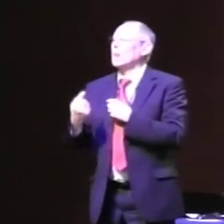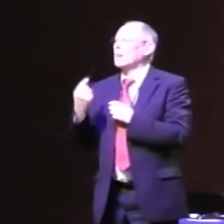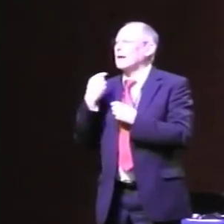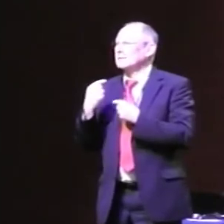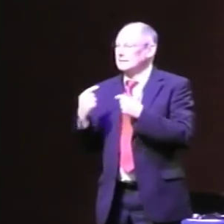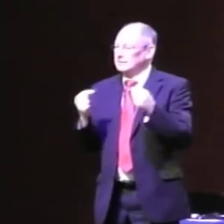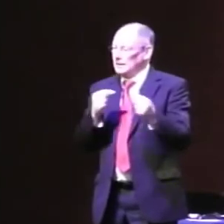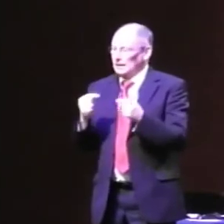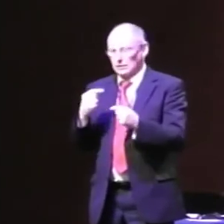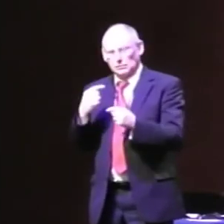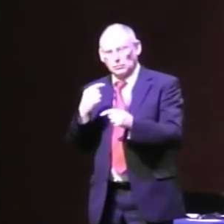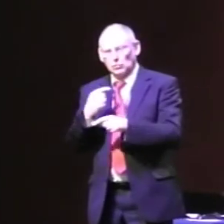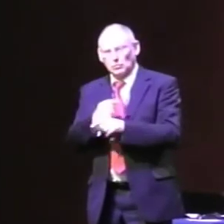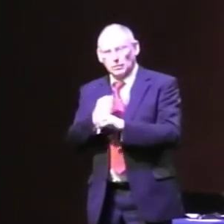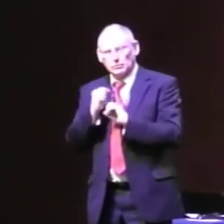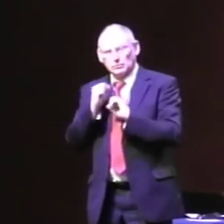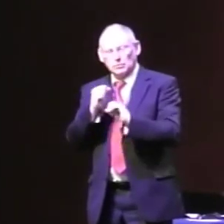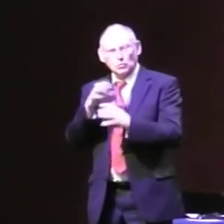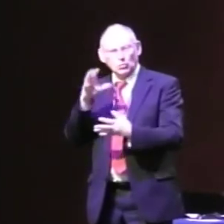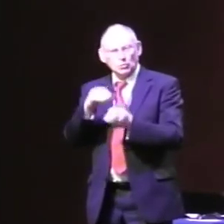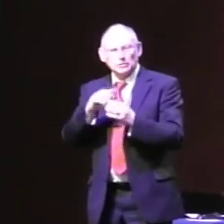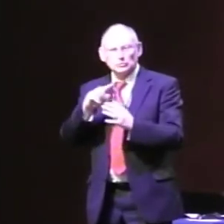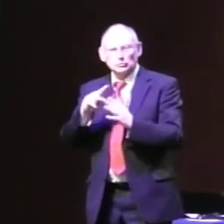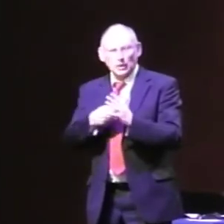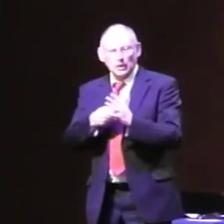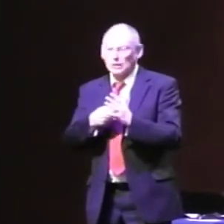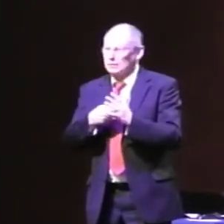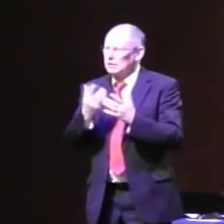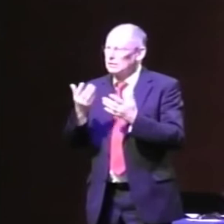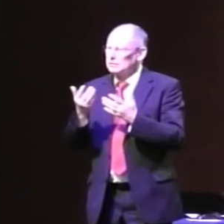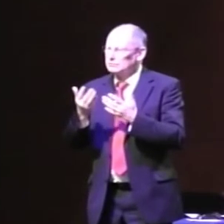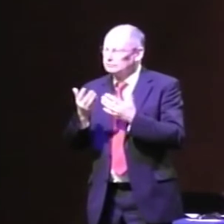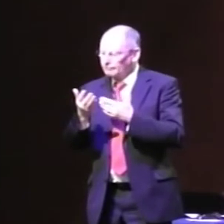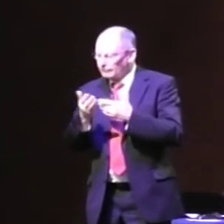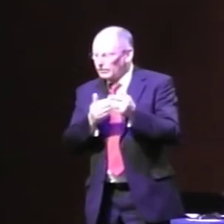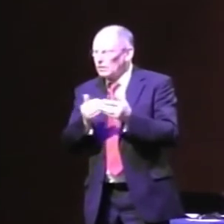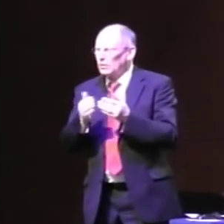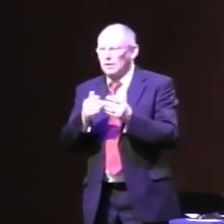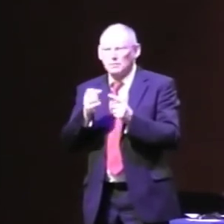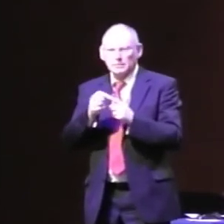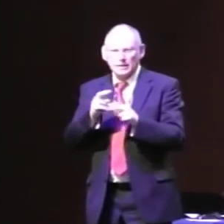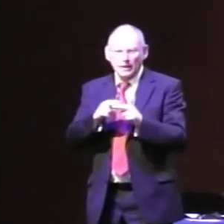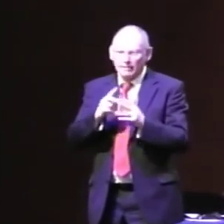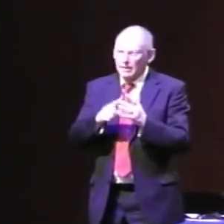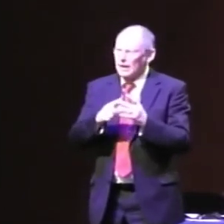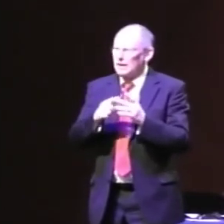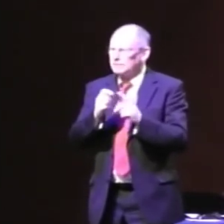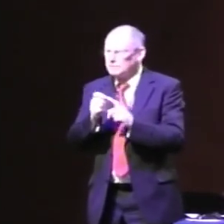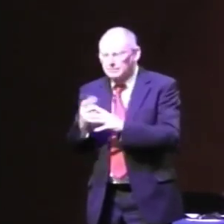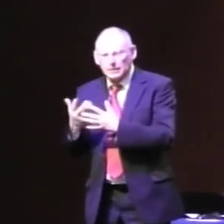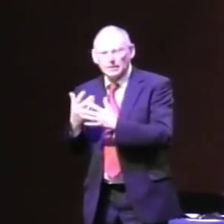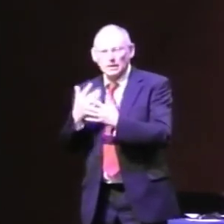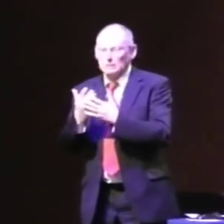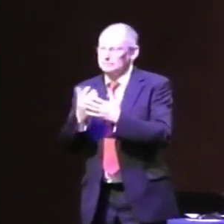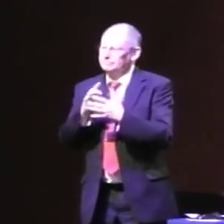just had on Composite J dealt with PFI, PPP in